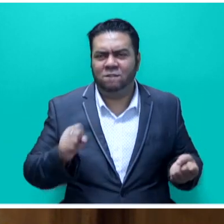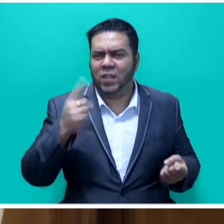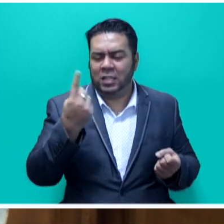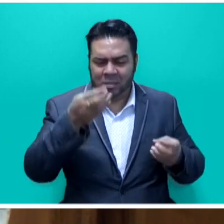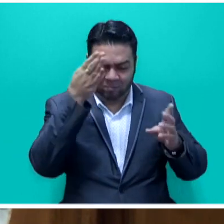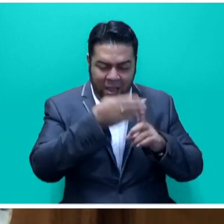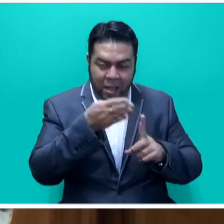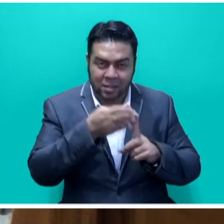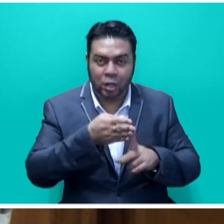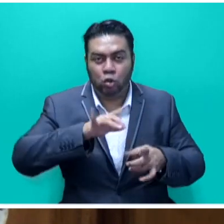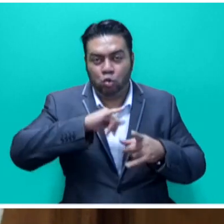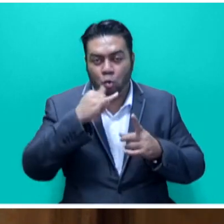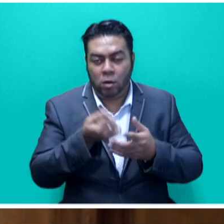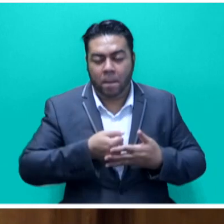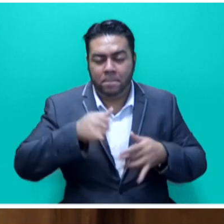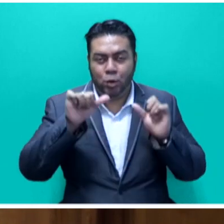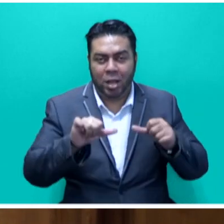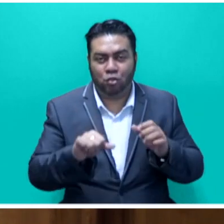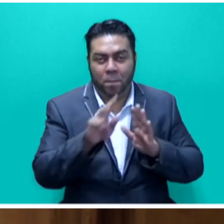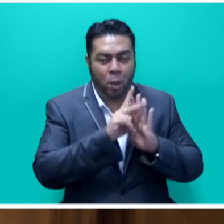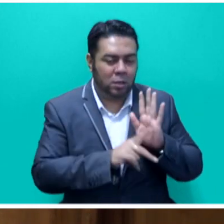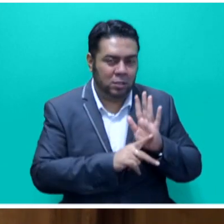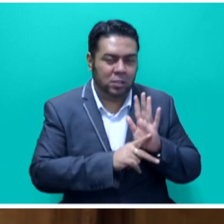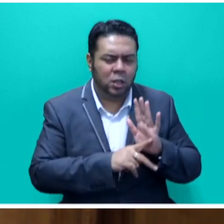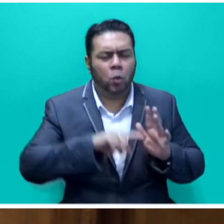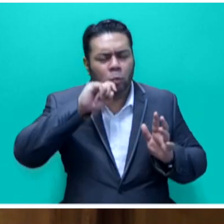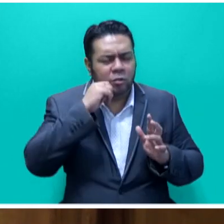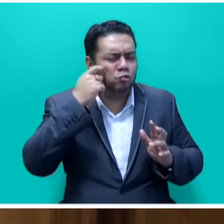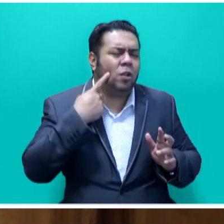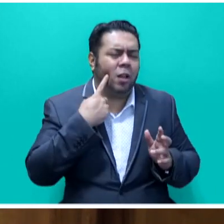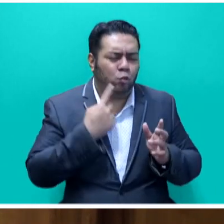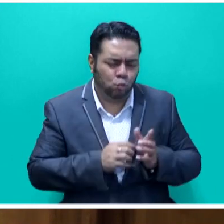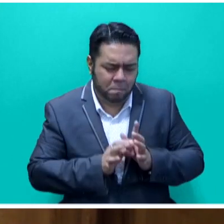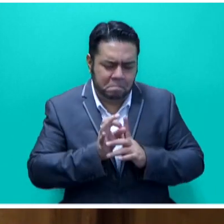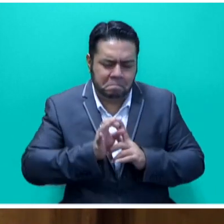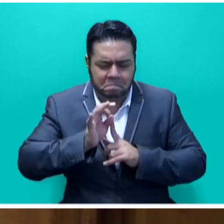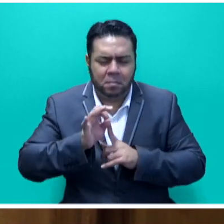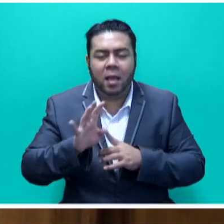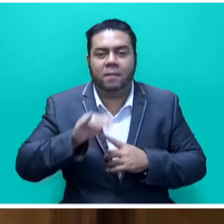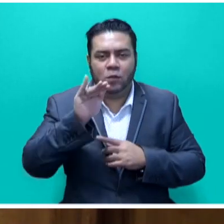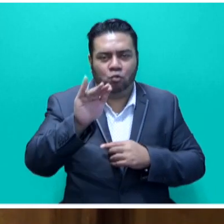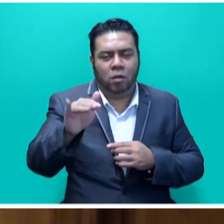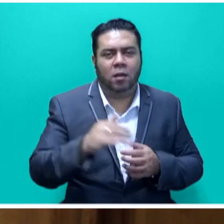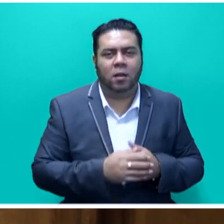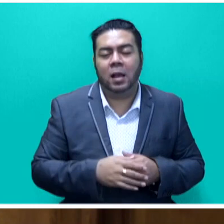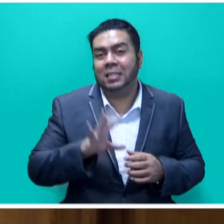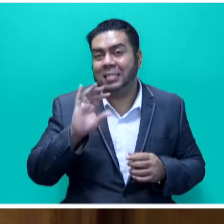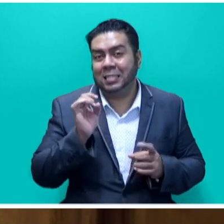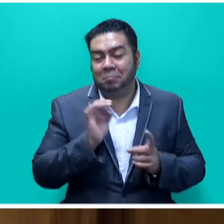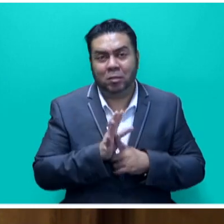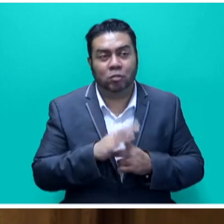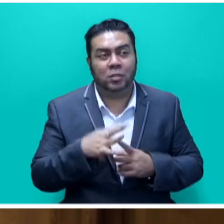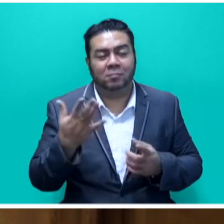social protection policy, which of course we will build on in the near very future, especially cover the